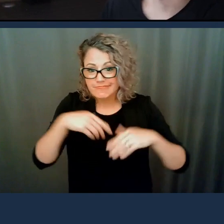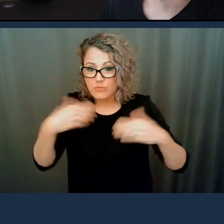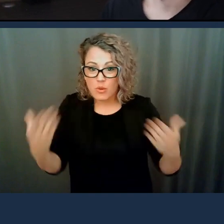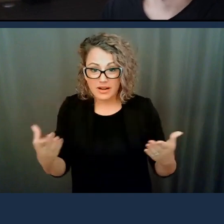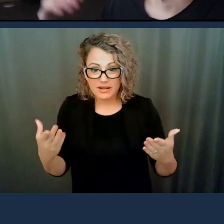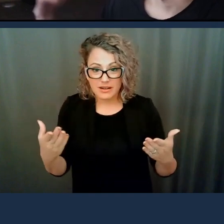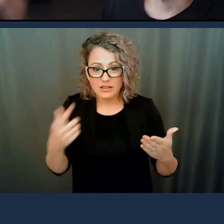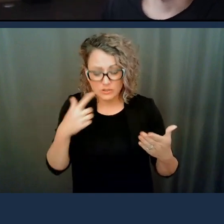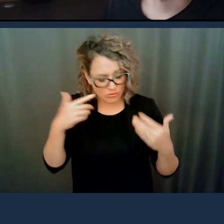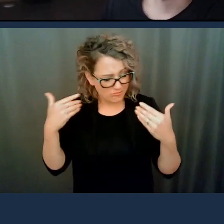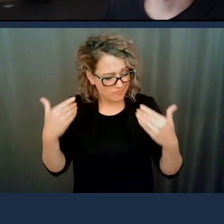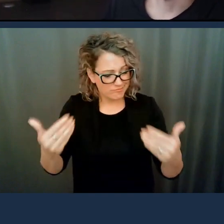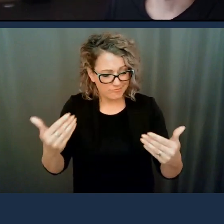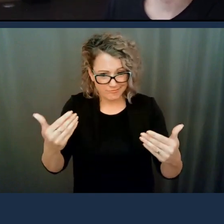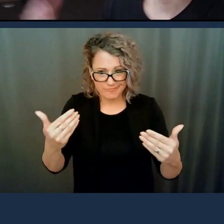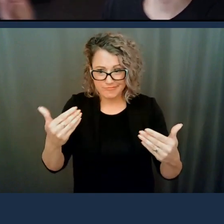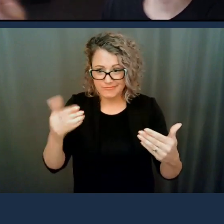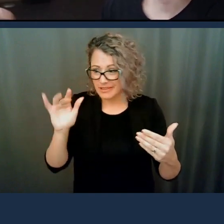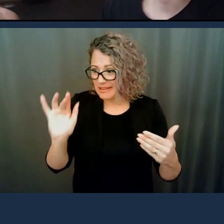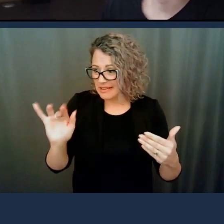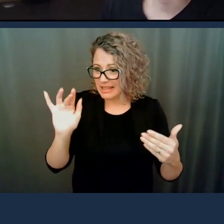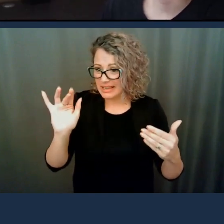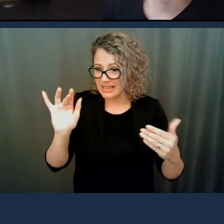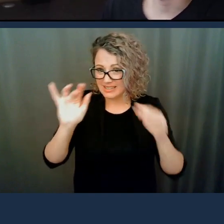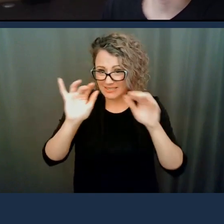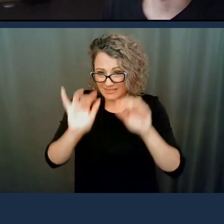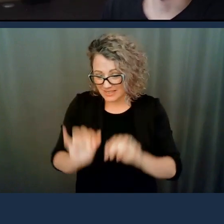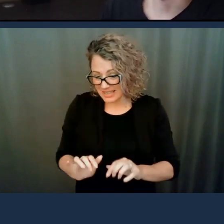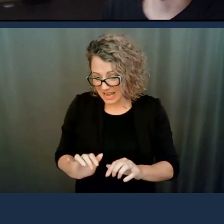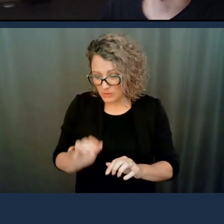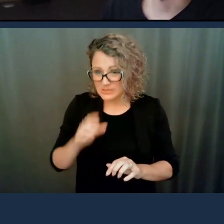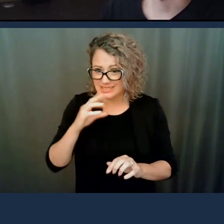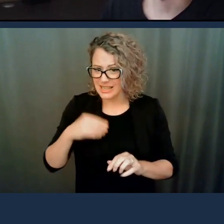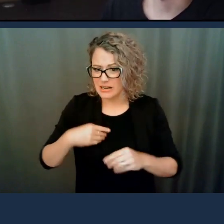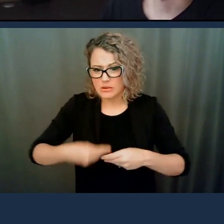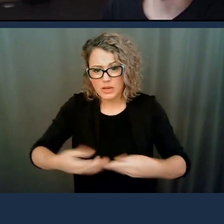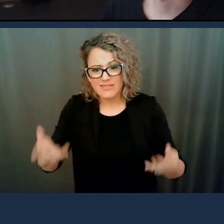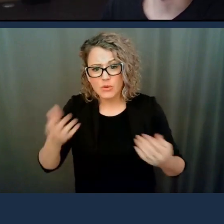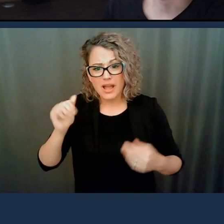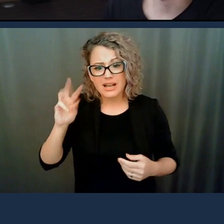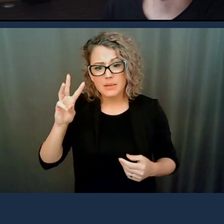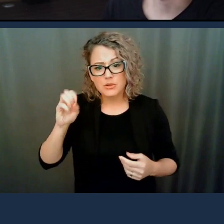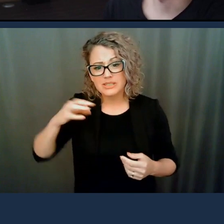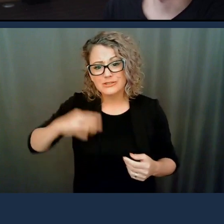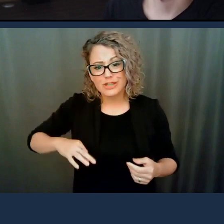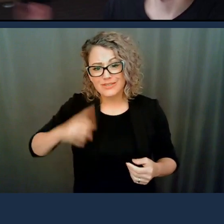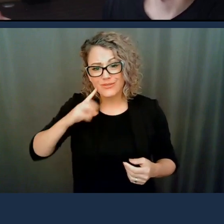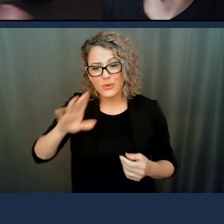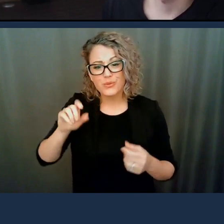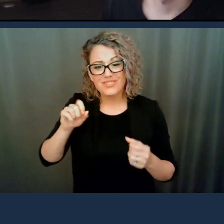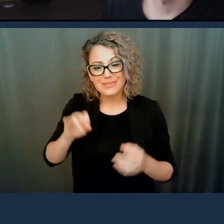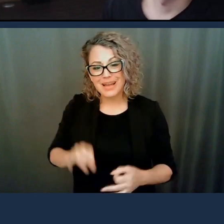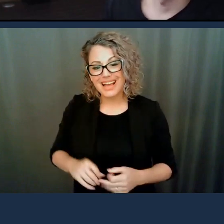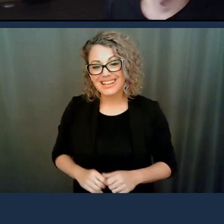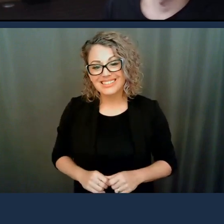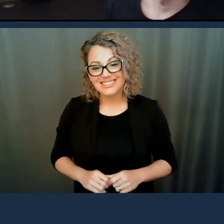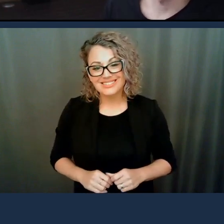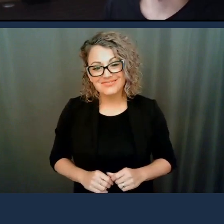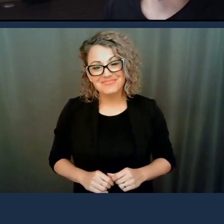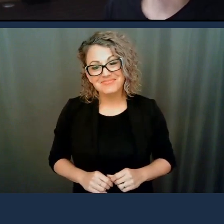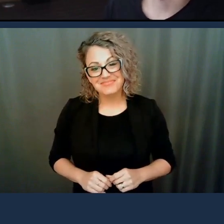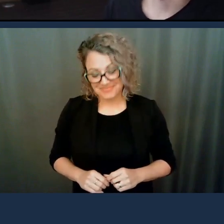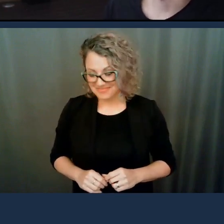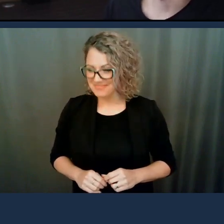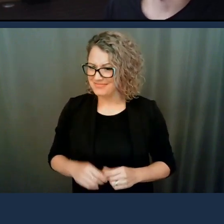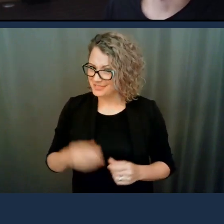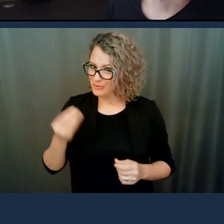click through, fill it out. And I think we're giving some AWS credits away for your feedback. So it's a money in the